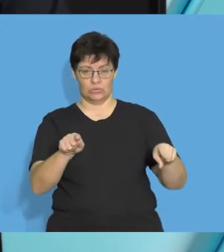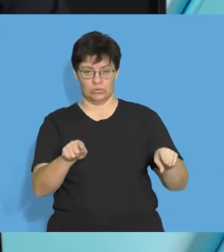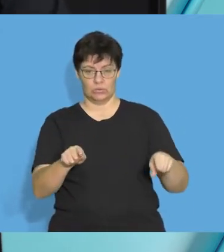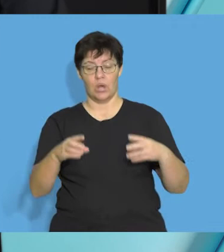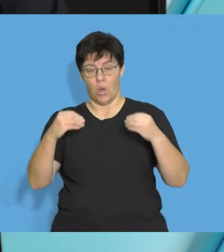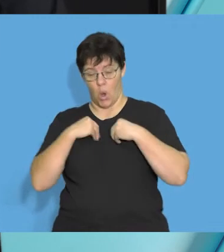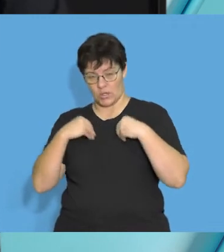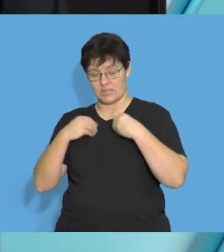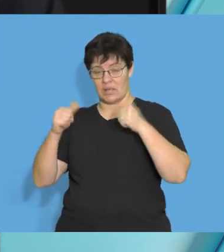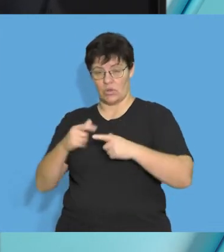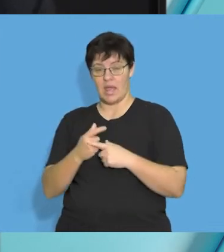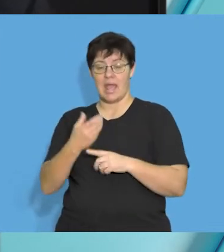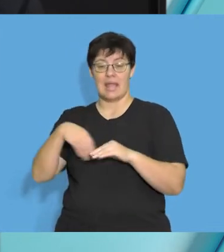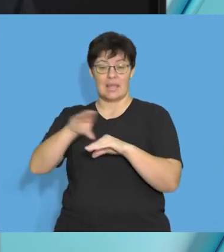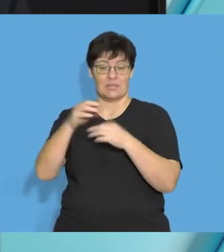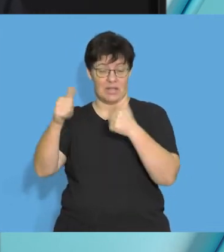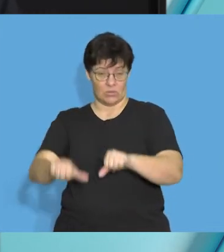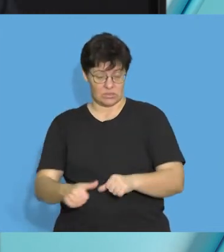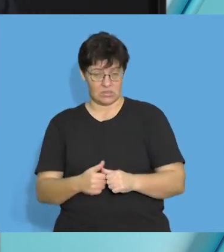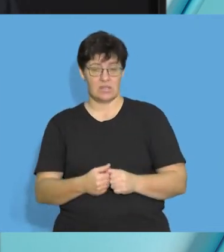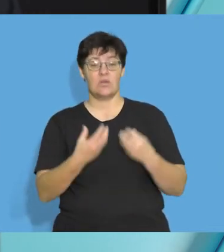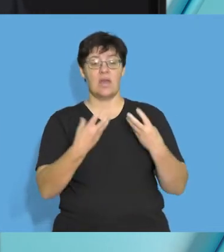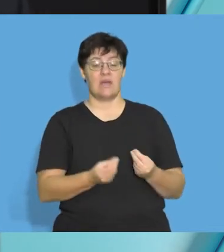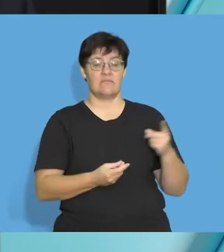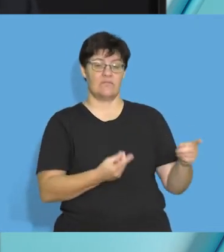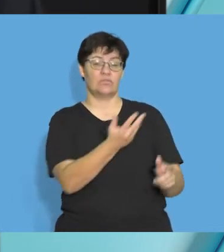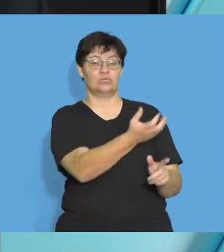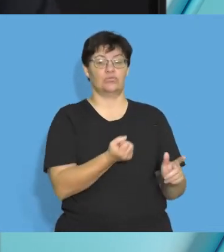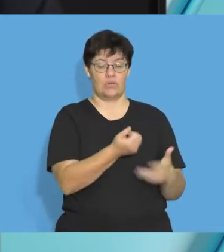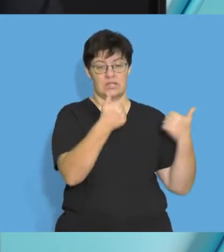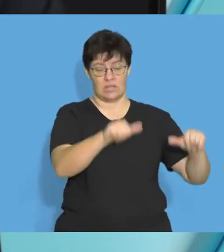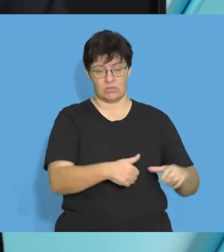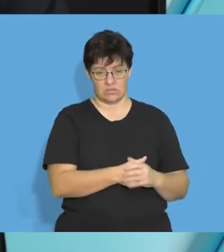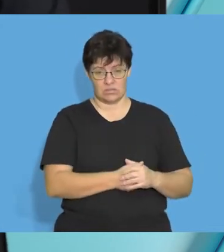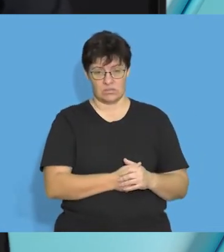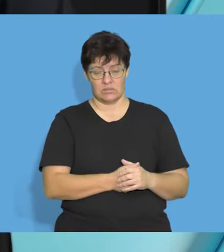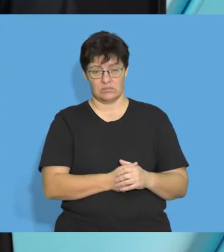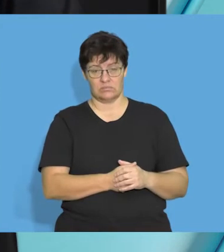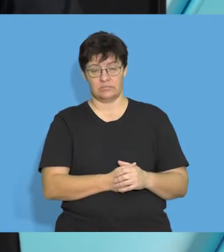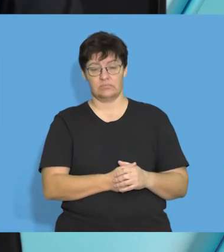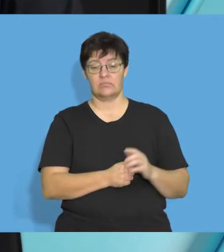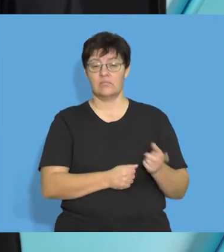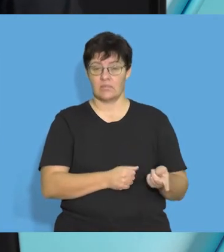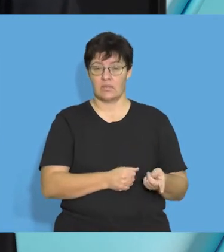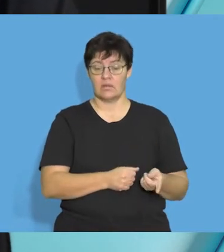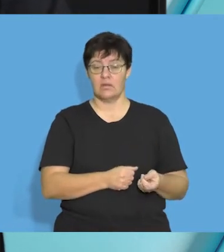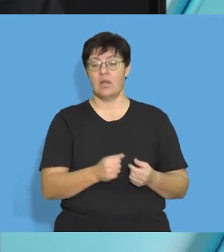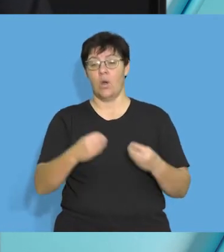your capital account, and you have the drawings account. The one account, the owner's equity